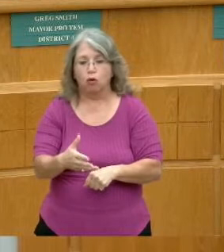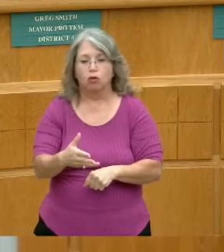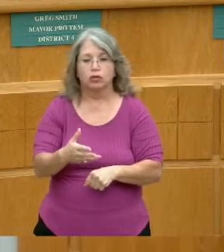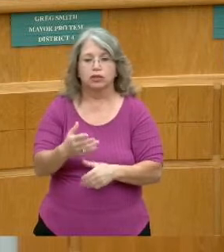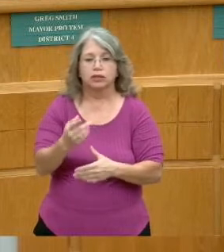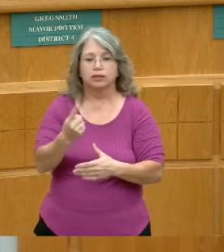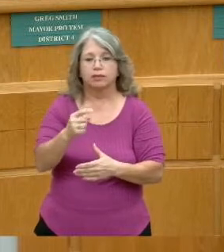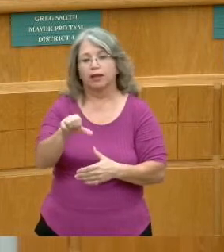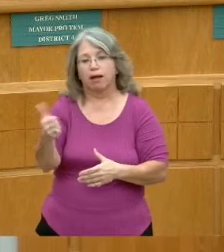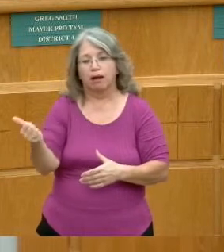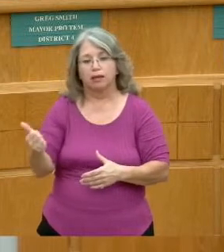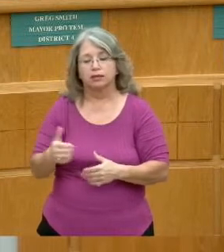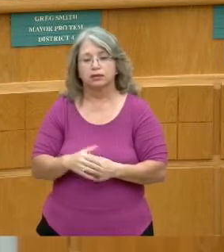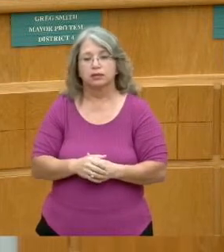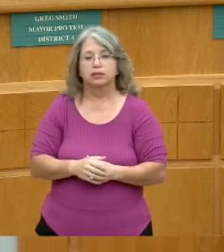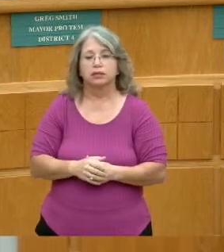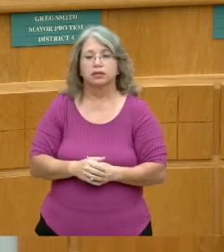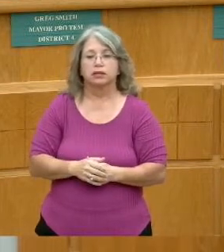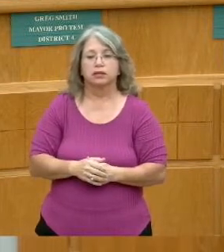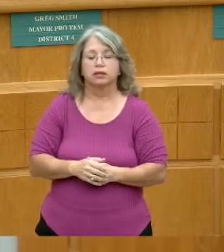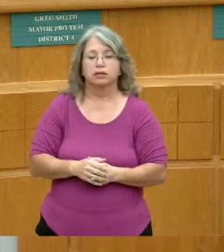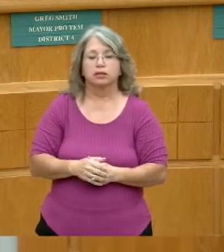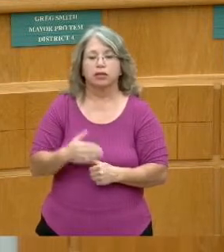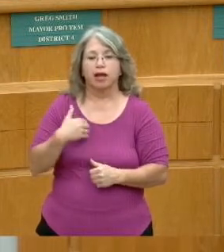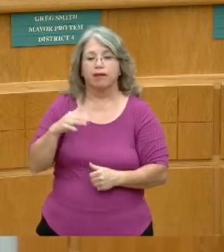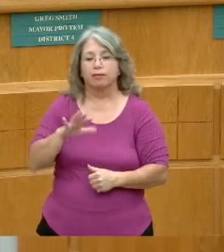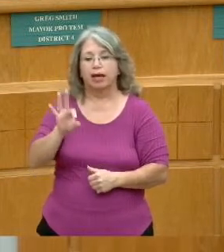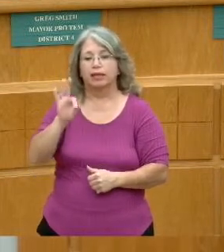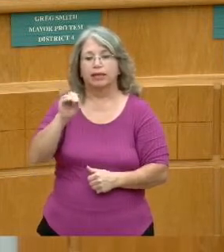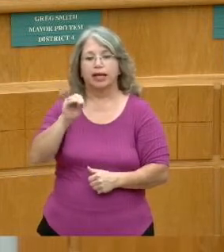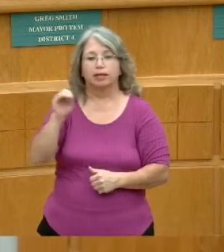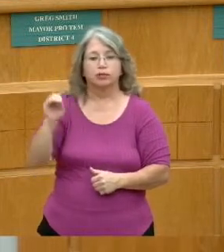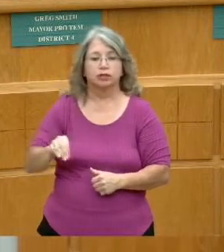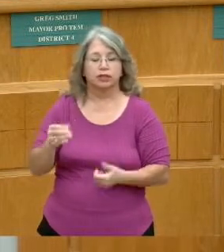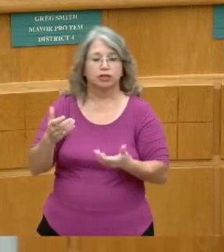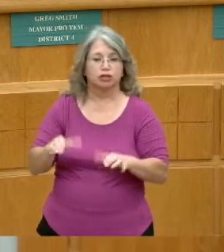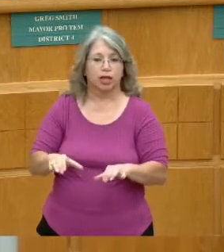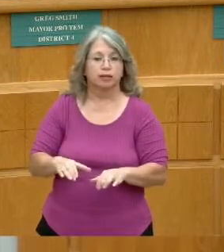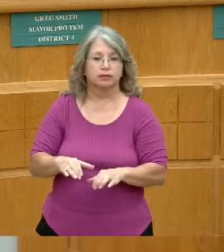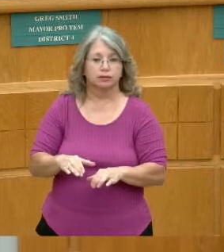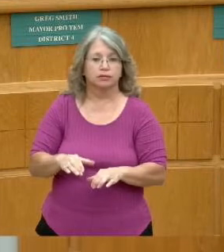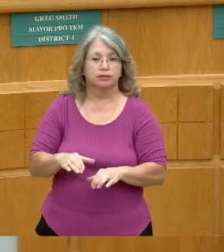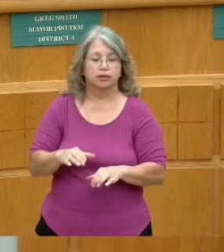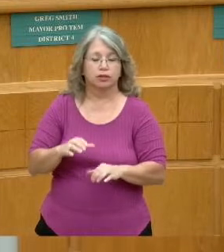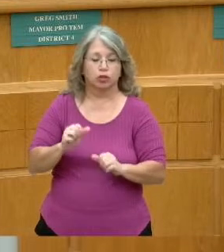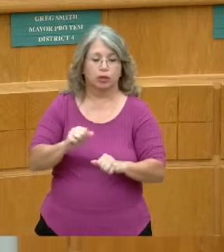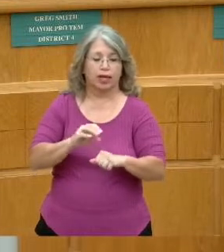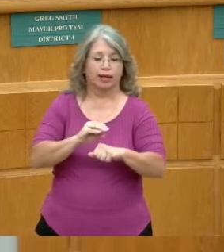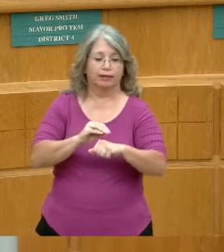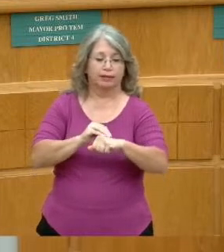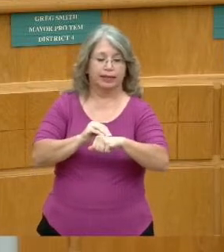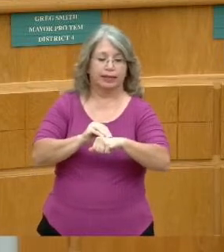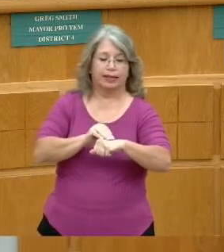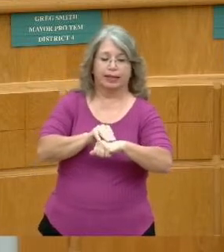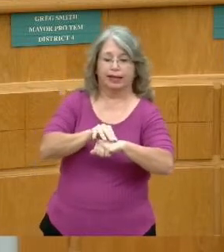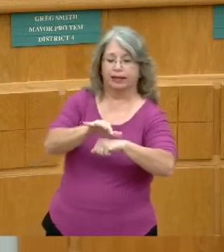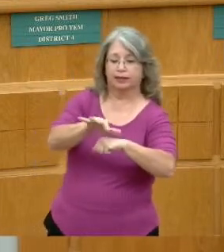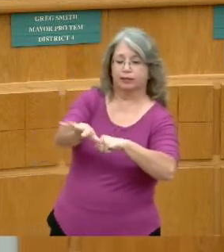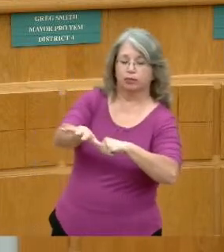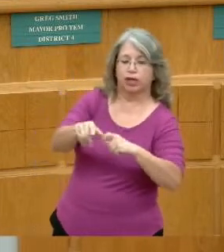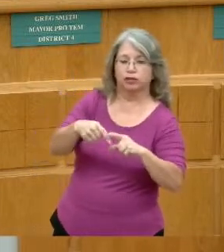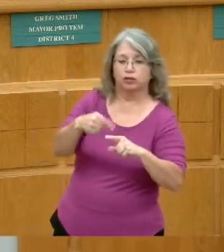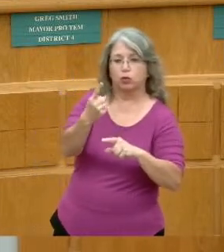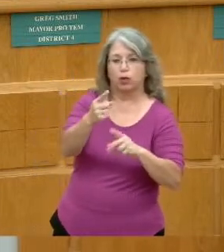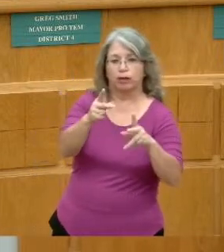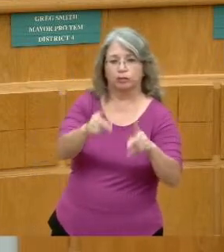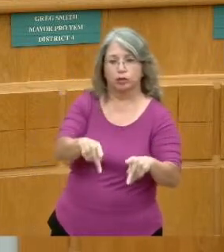about a 90% chance of rolling something else, which is how this works. There's a 90% chance that you infect 1 person each